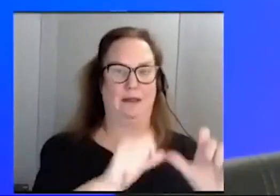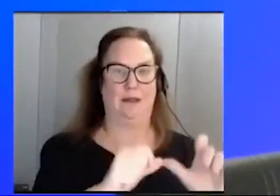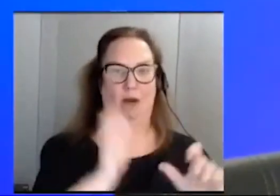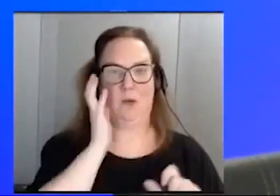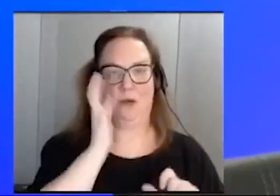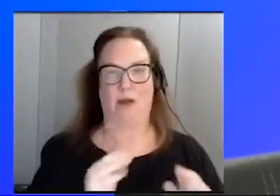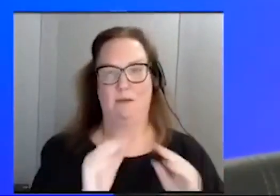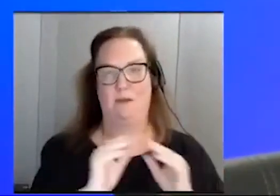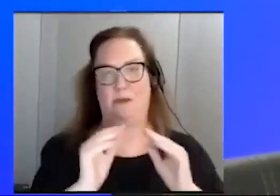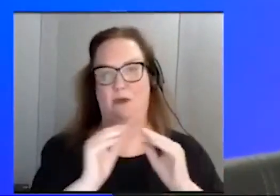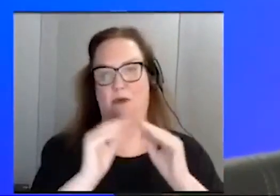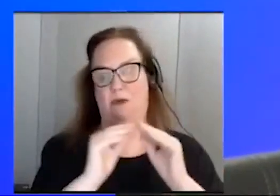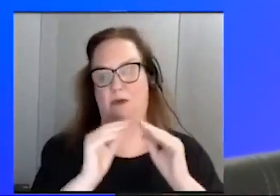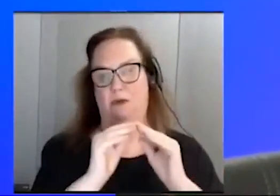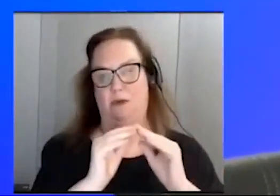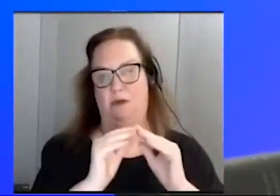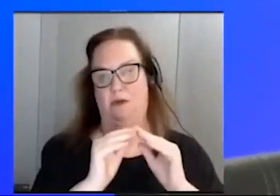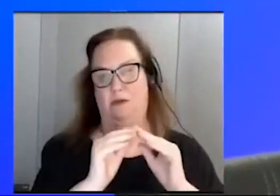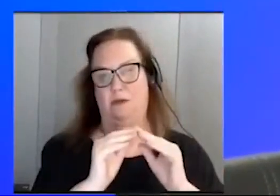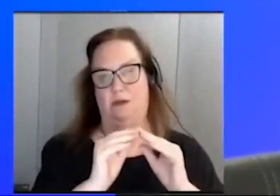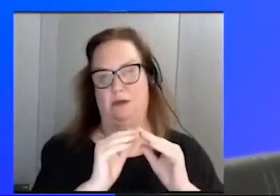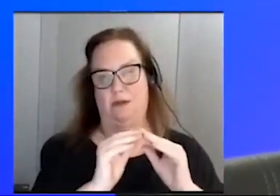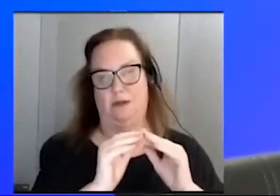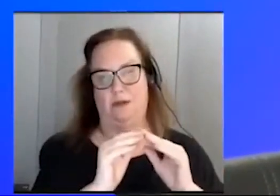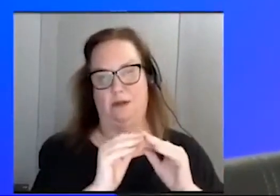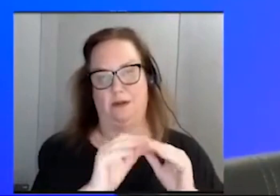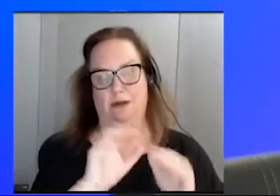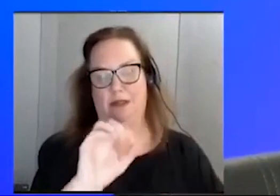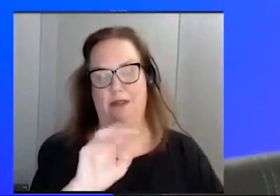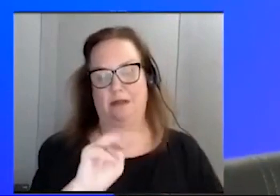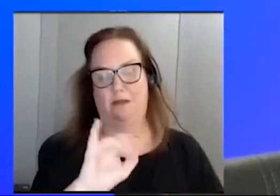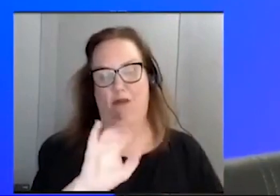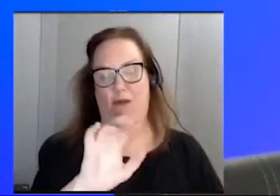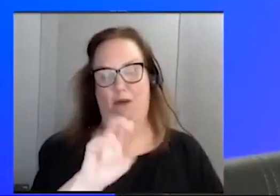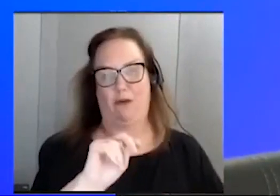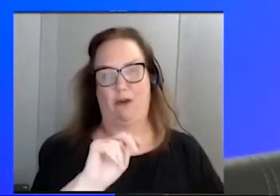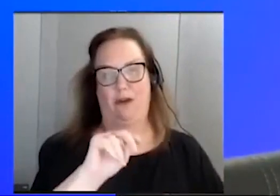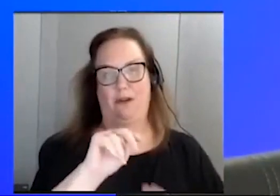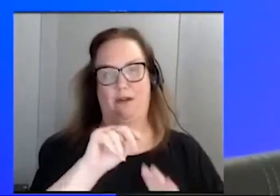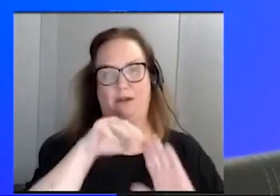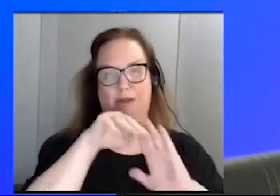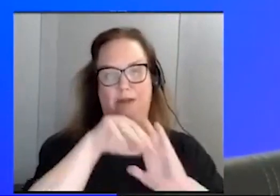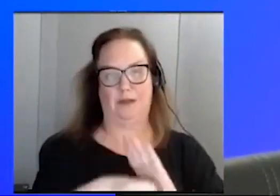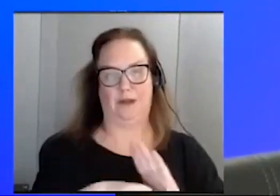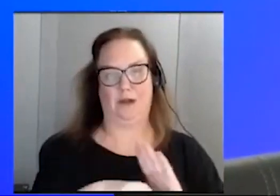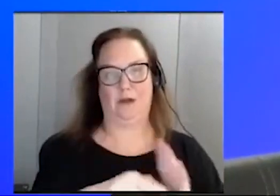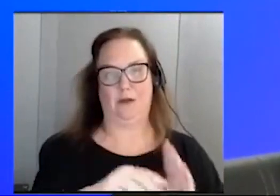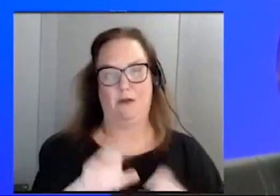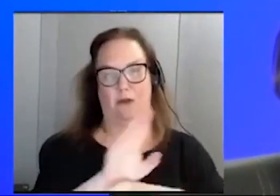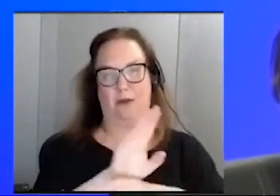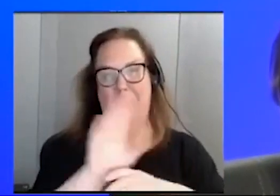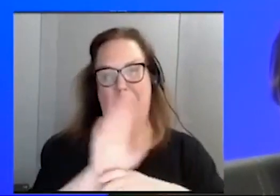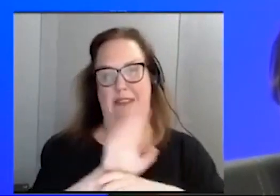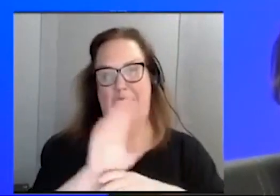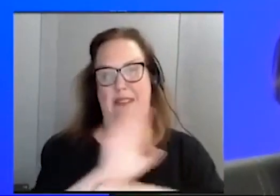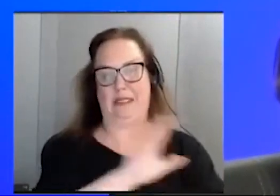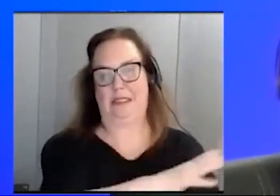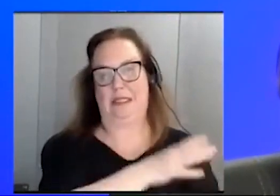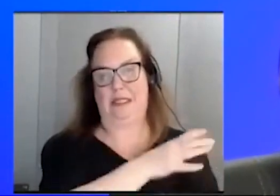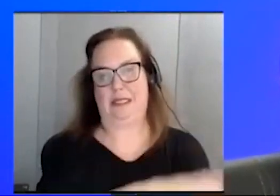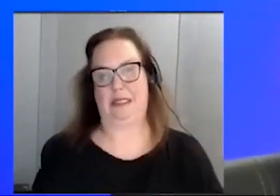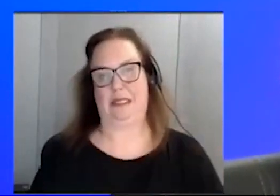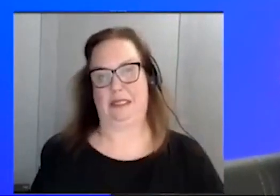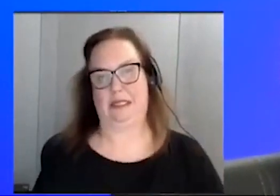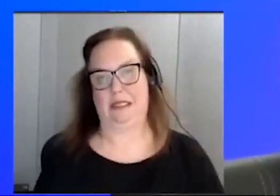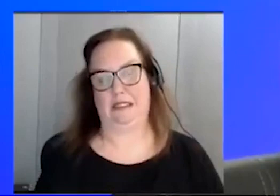as this new surge of Omicron recedes. So we are very, very busy in the post-COVID clinic as well. All right, we are going to, I've got